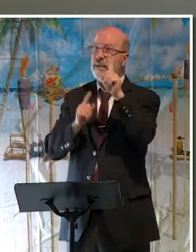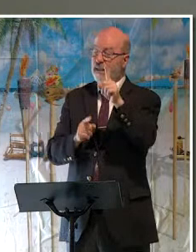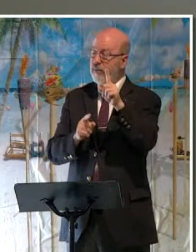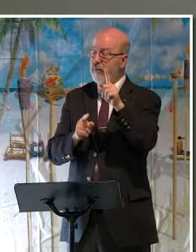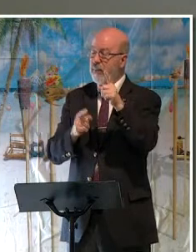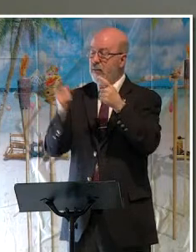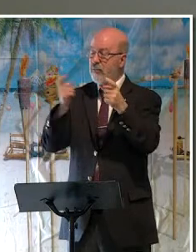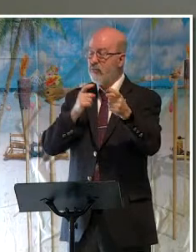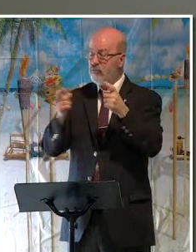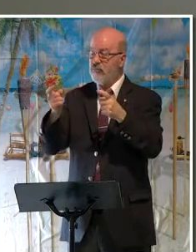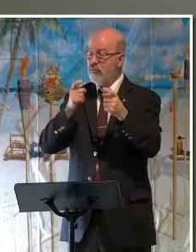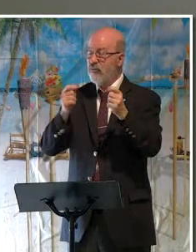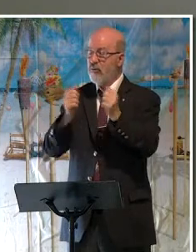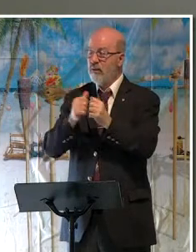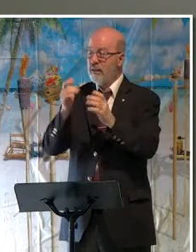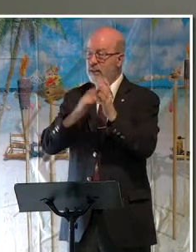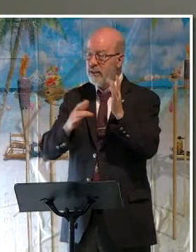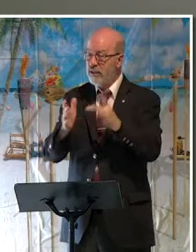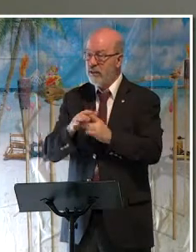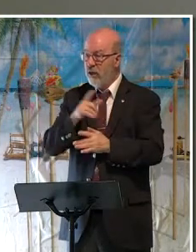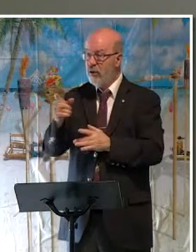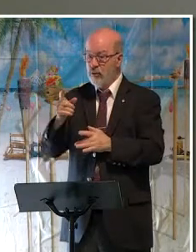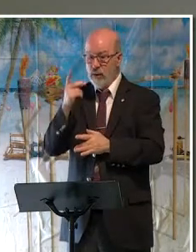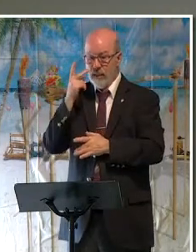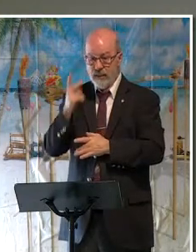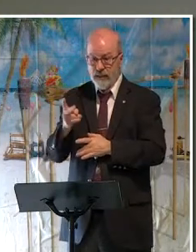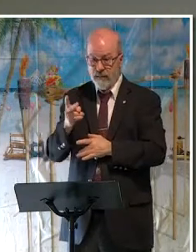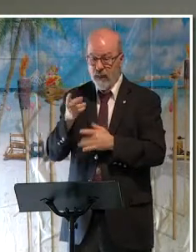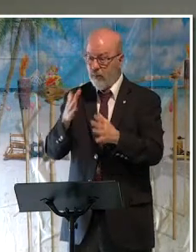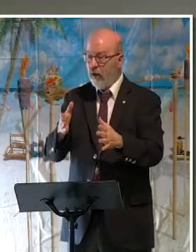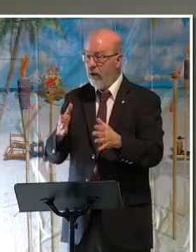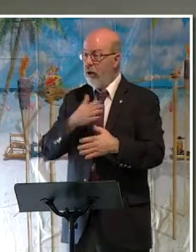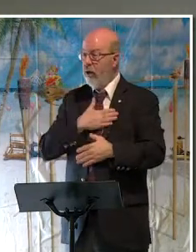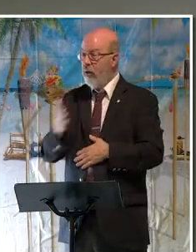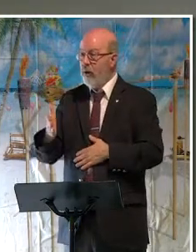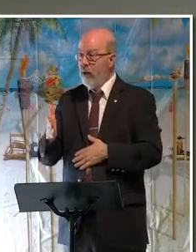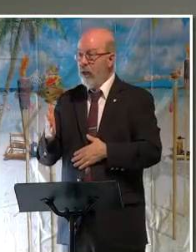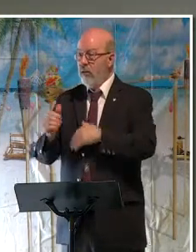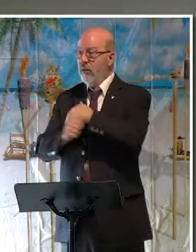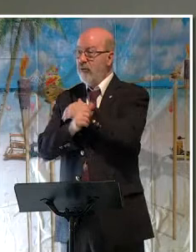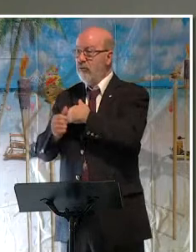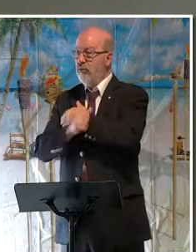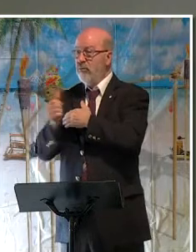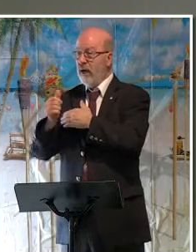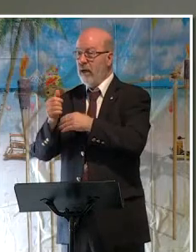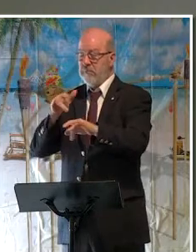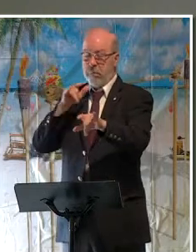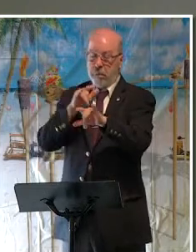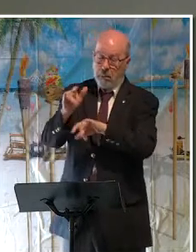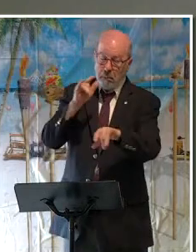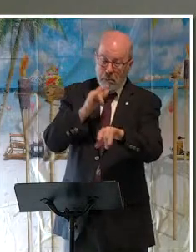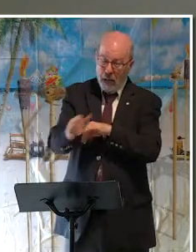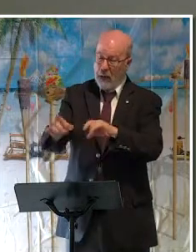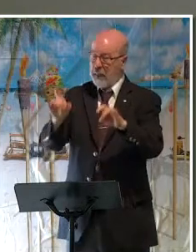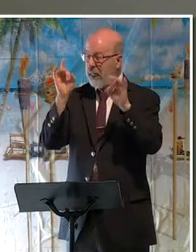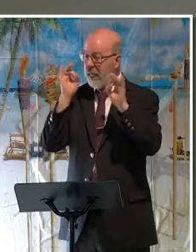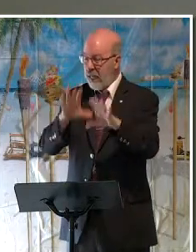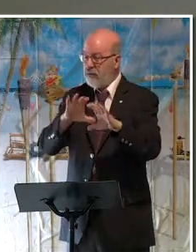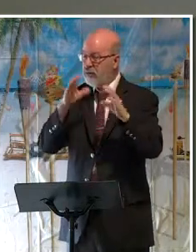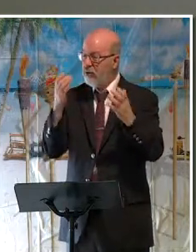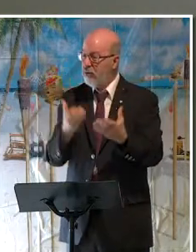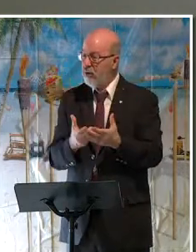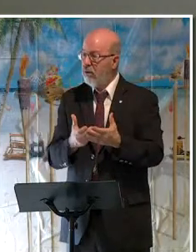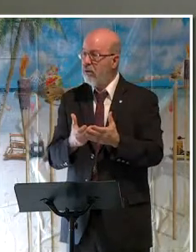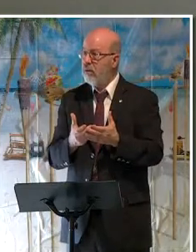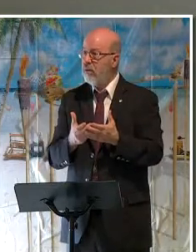and to rule and reign with Him. Are you seeing them that way? Are you willing to risk the scorn of this world, the hatred of this world. Do you